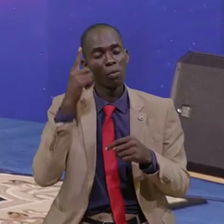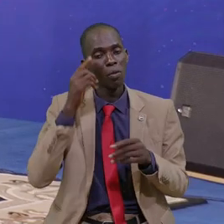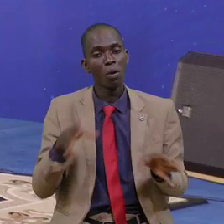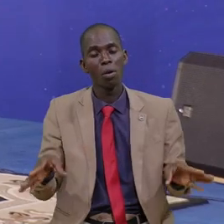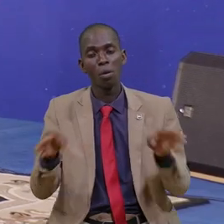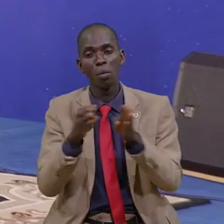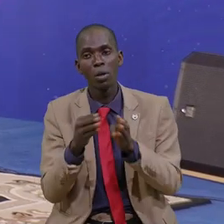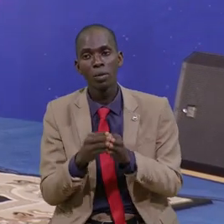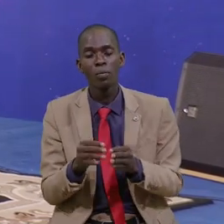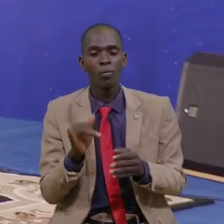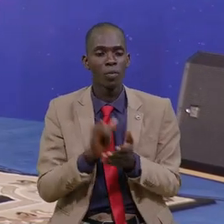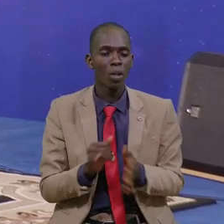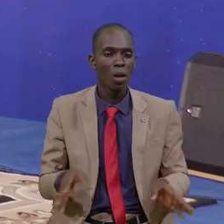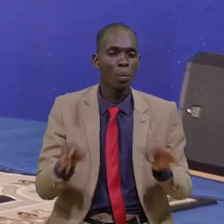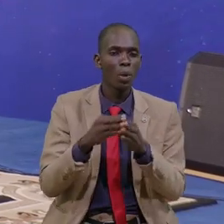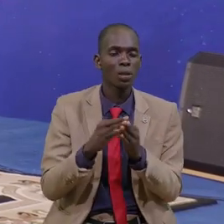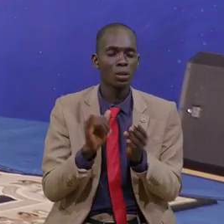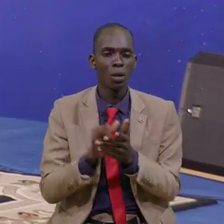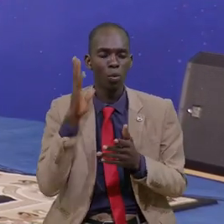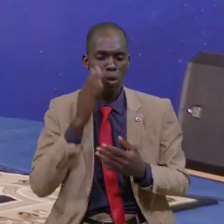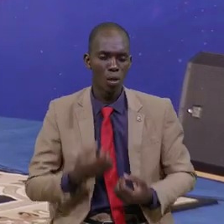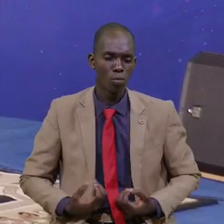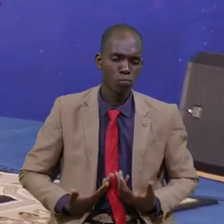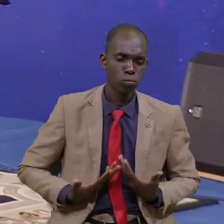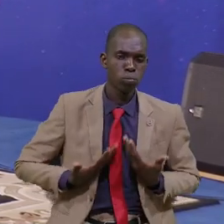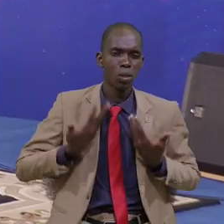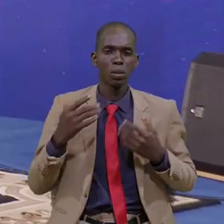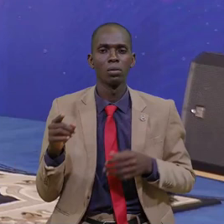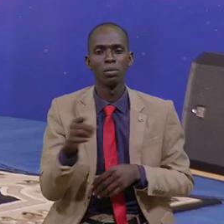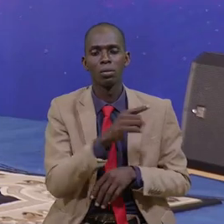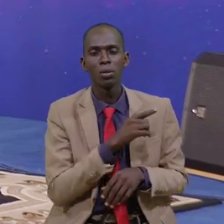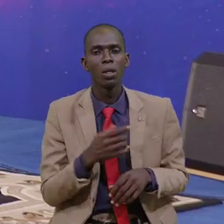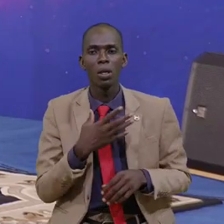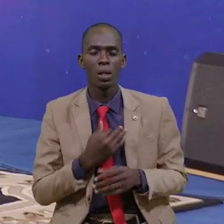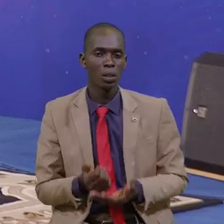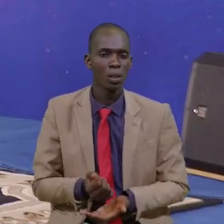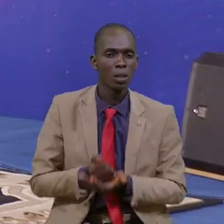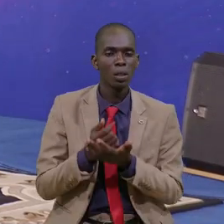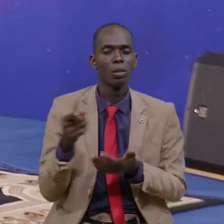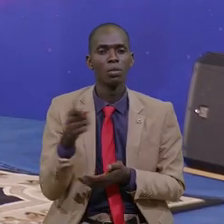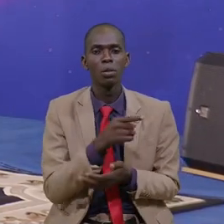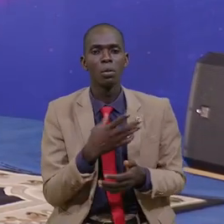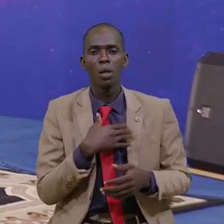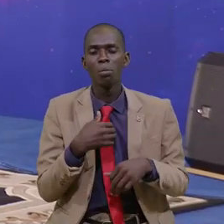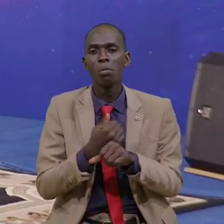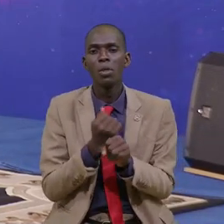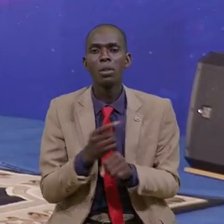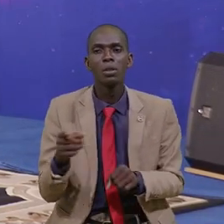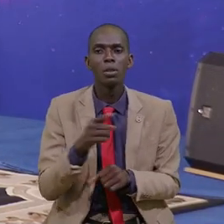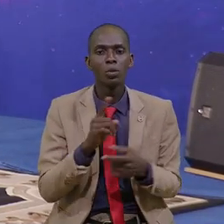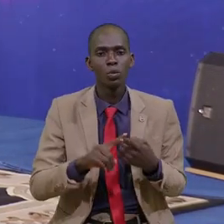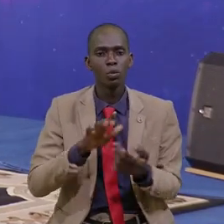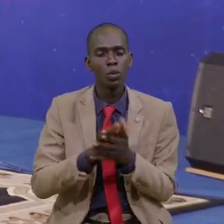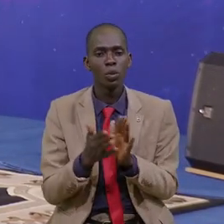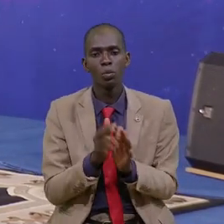and lift them higher, empower them, enlist them, and them and make them a different